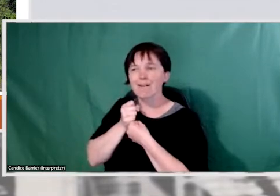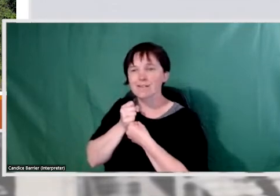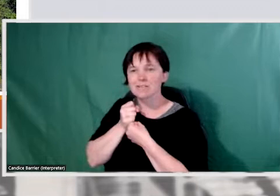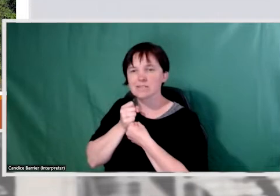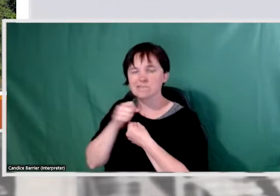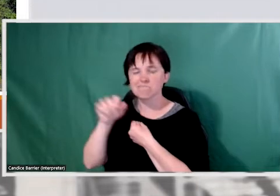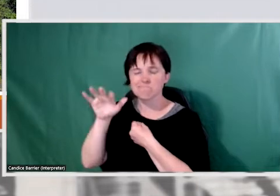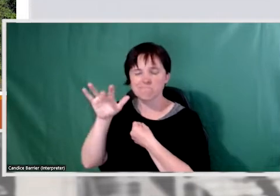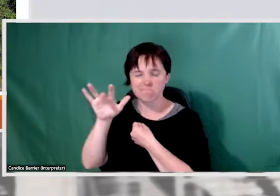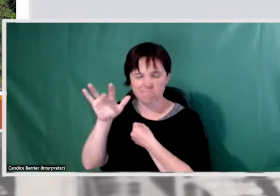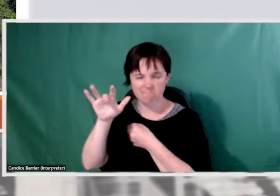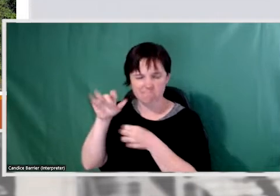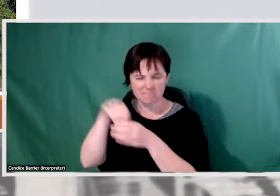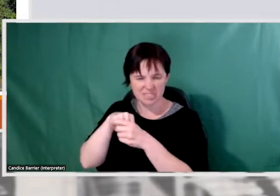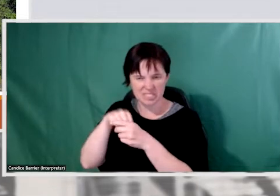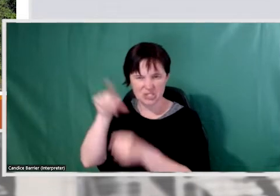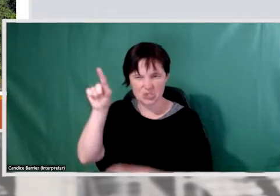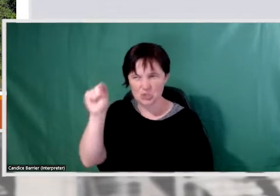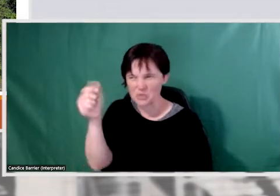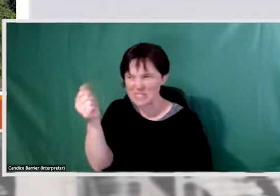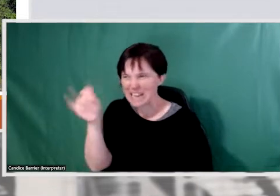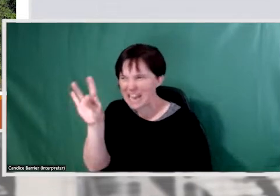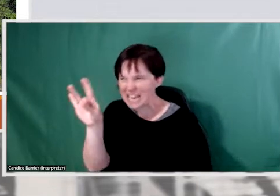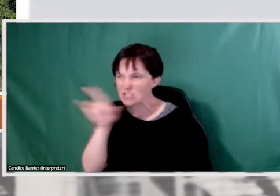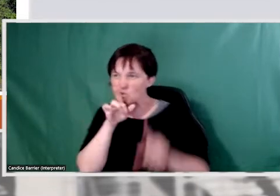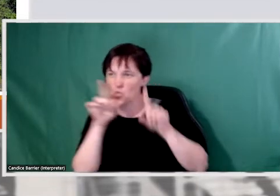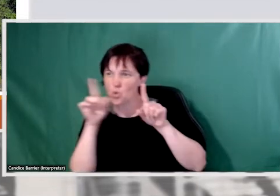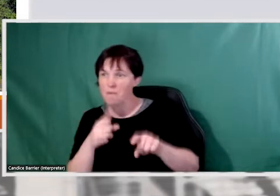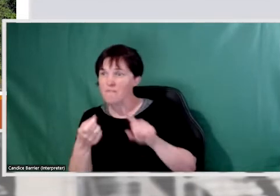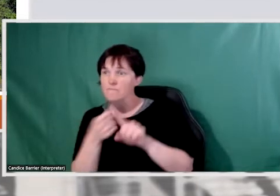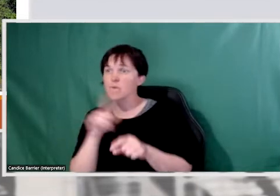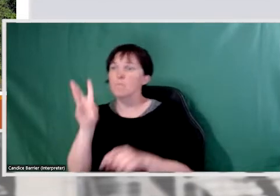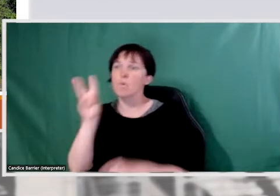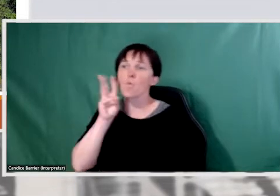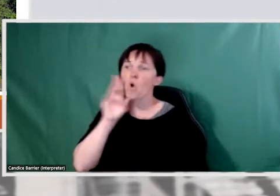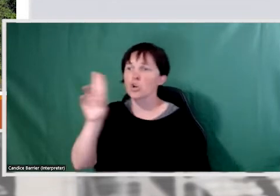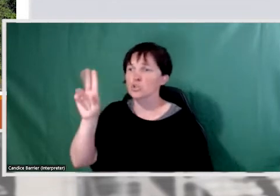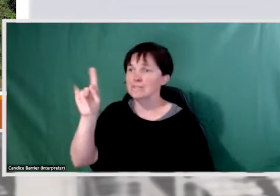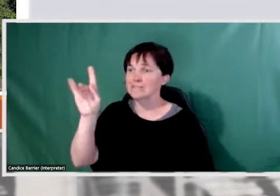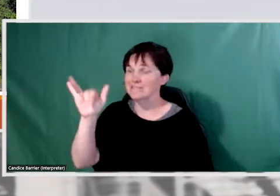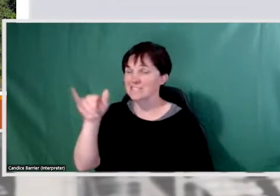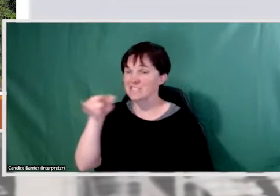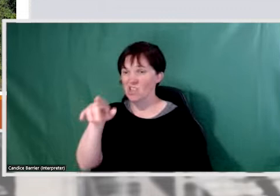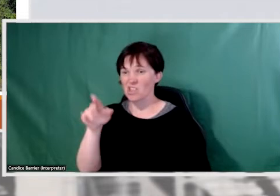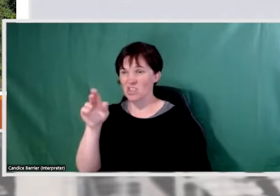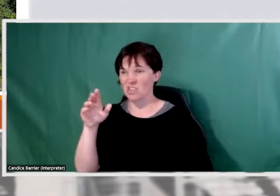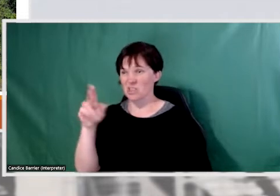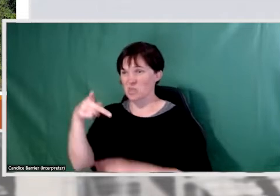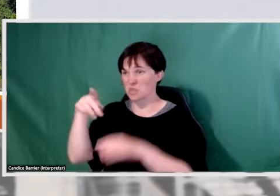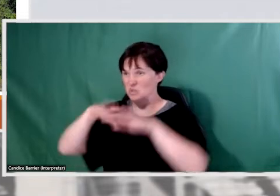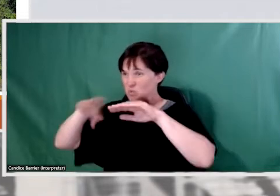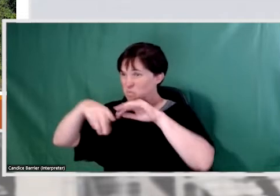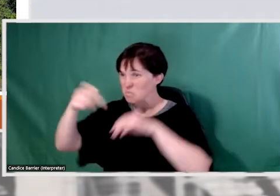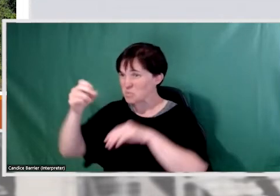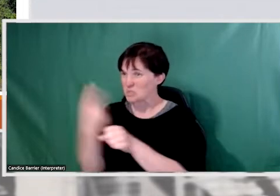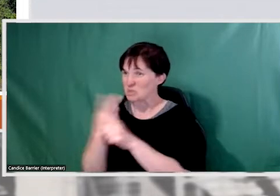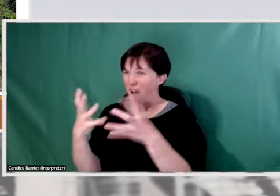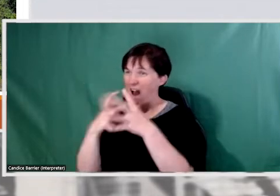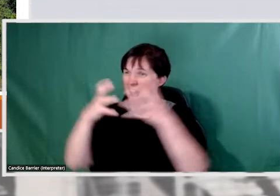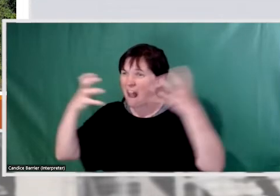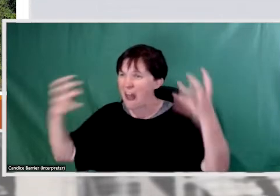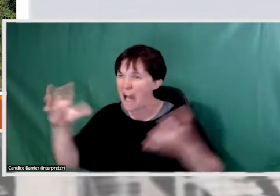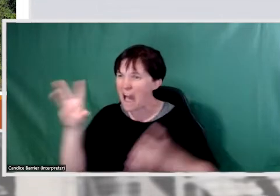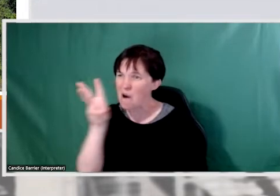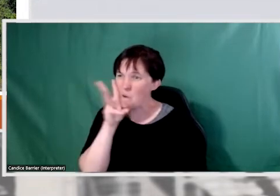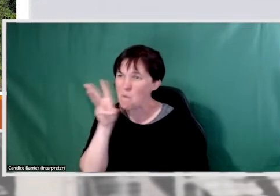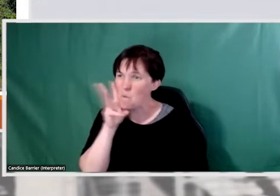in 2018 some reports from our water utility company that the pool was using an enormous amount of water, which